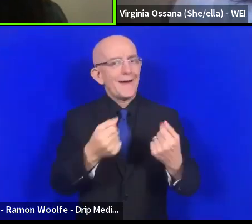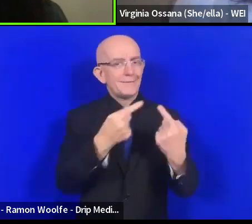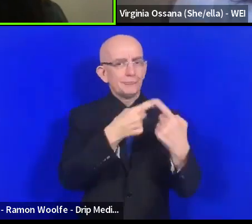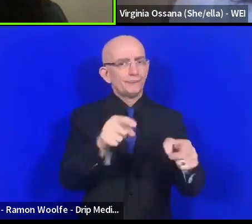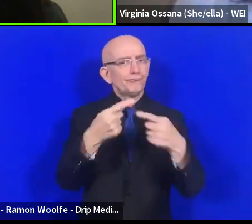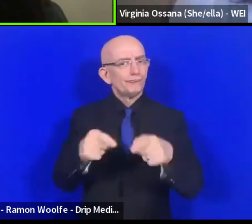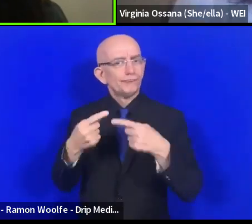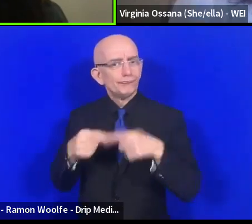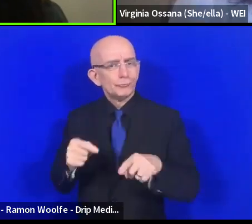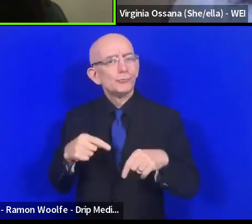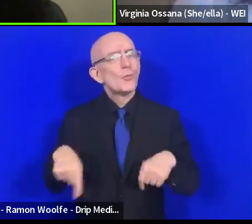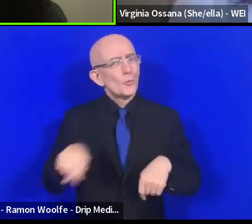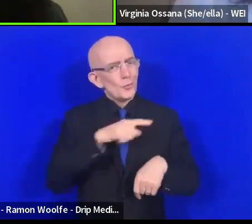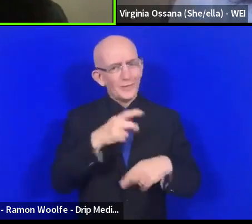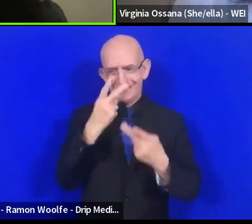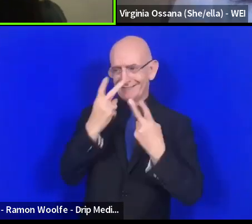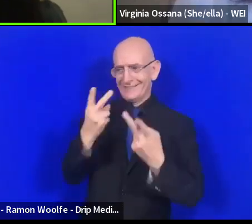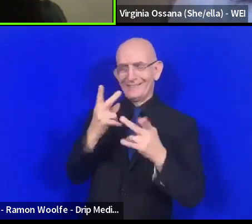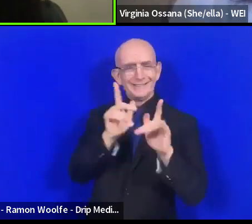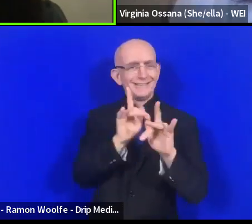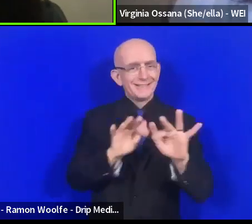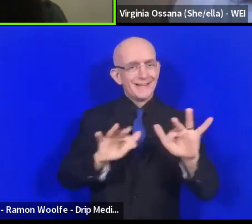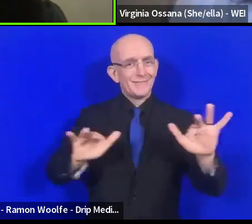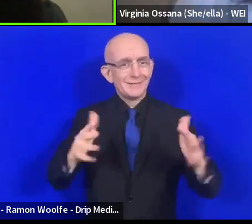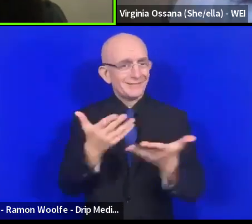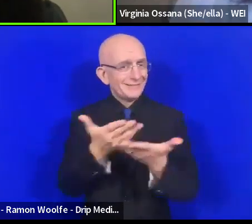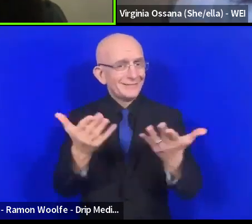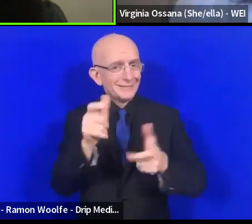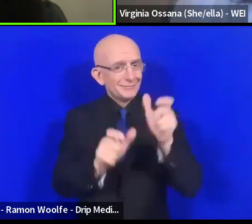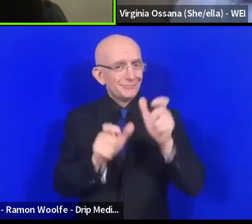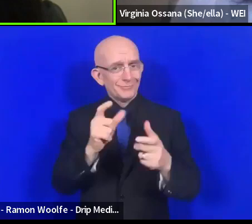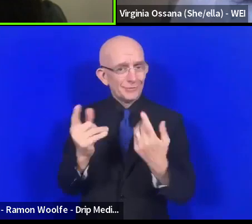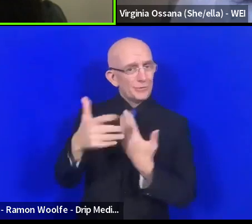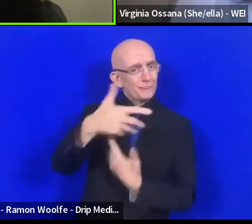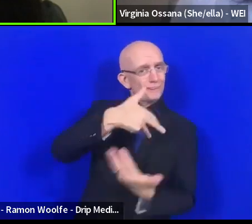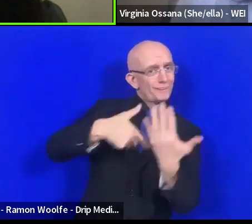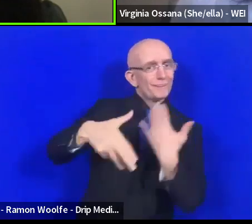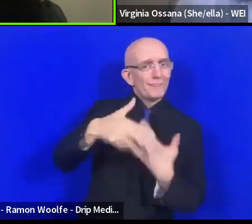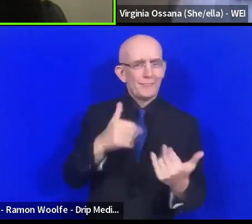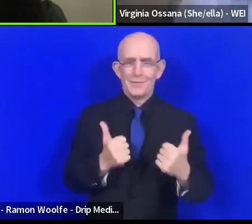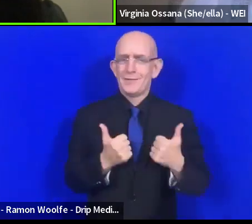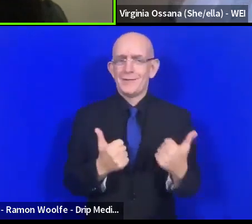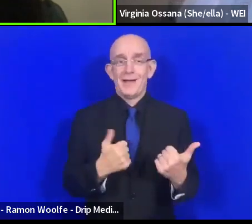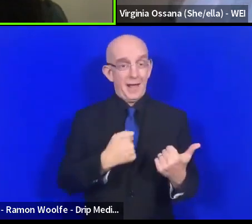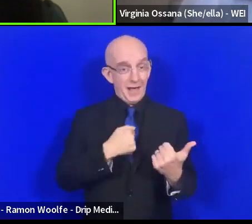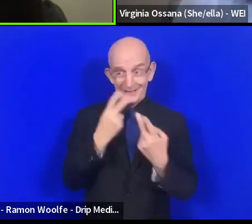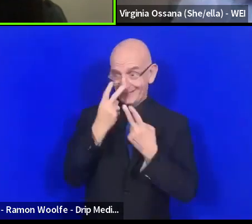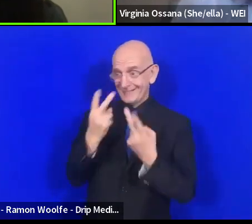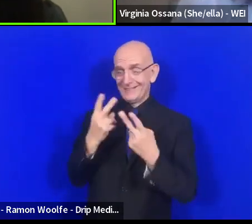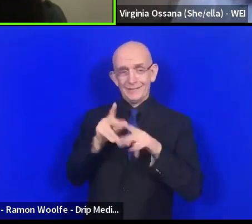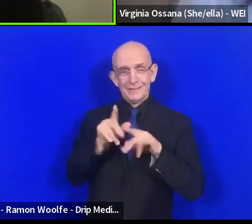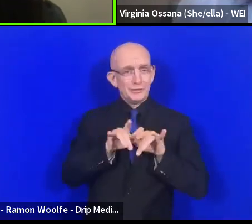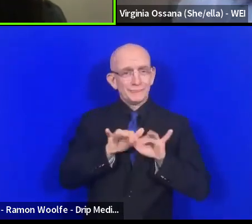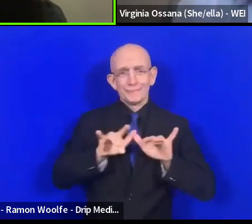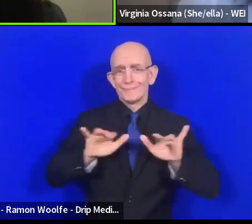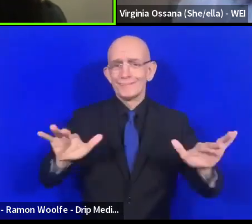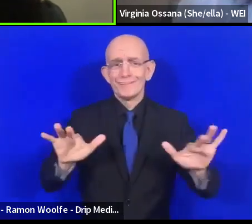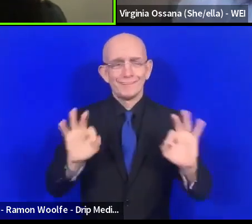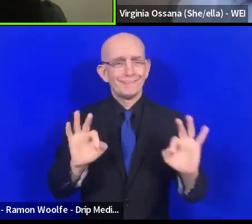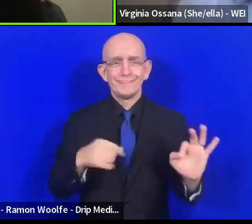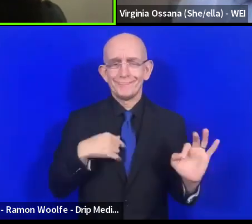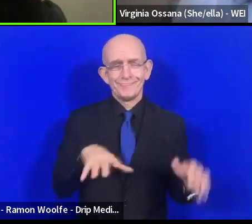proud of the ripple effect that this has had in terms of learning about best practices